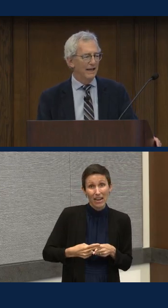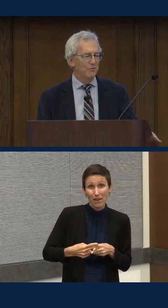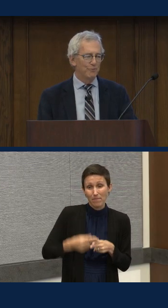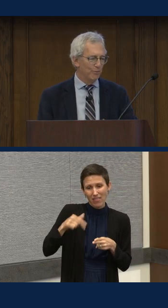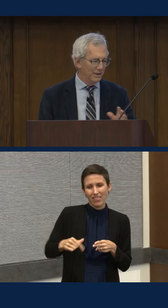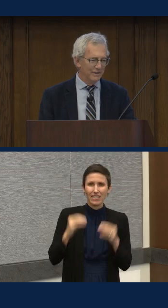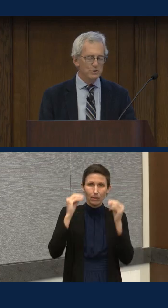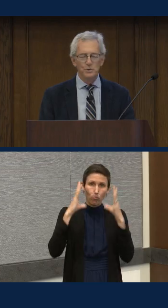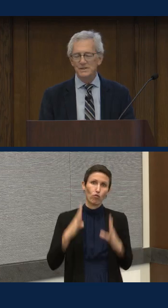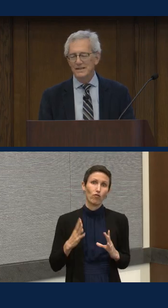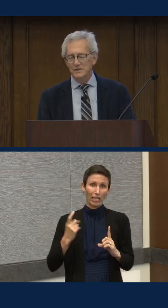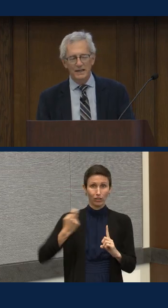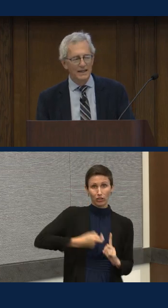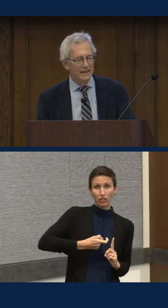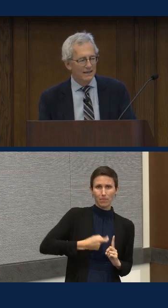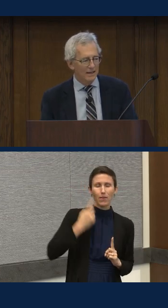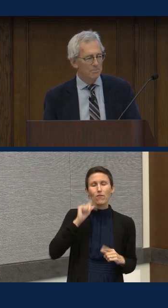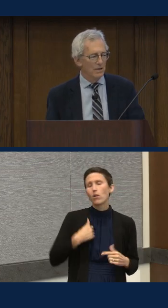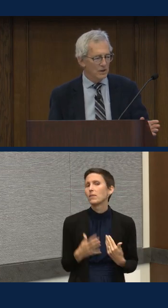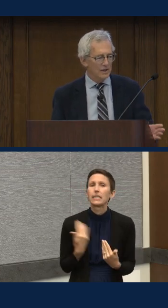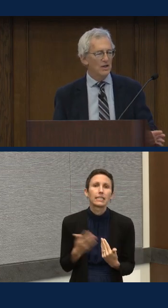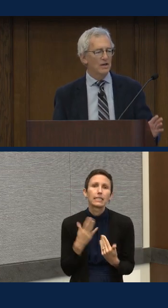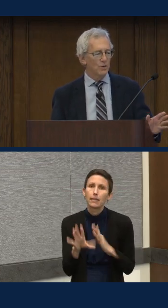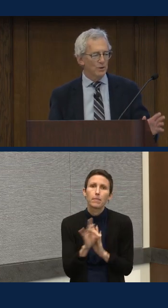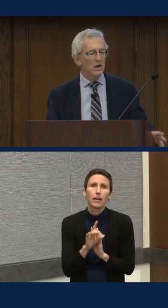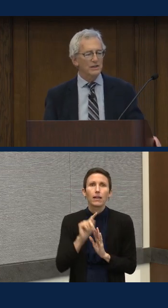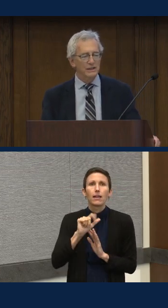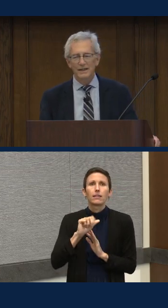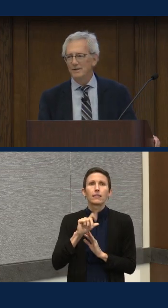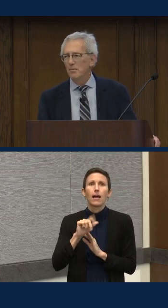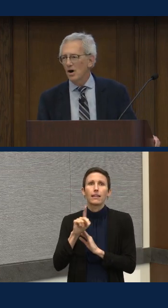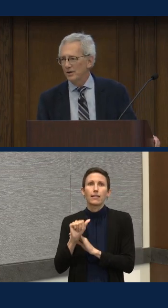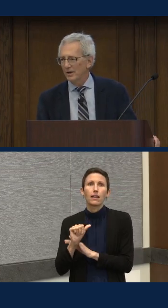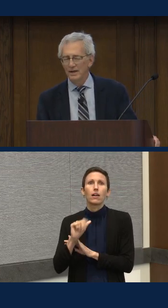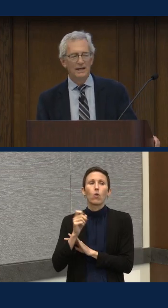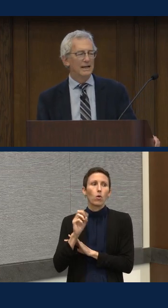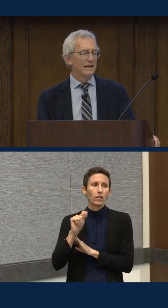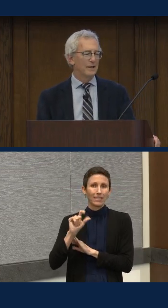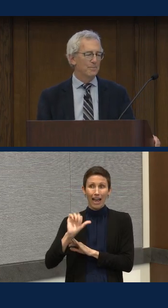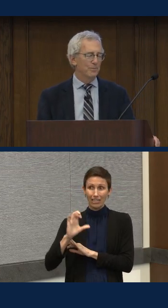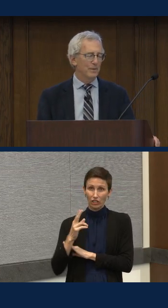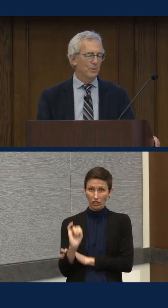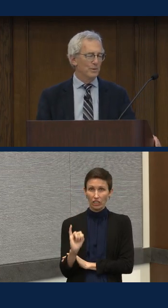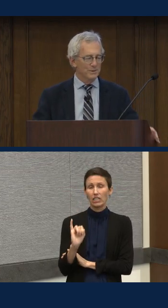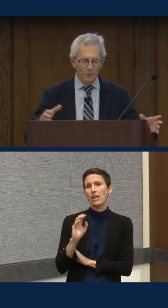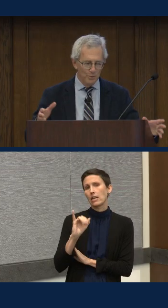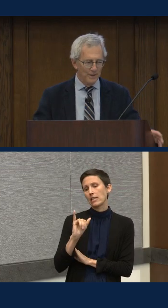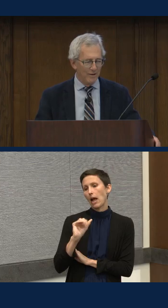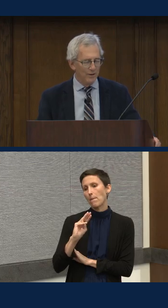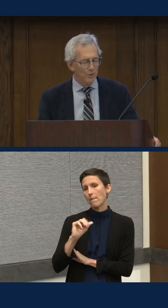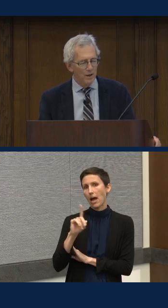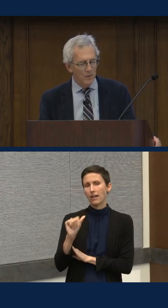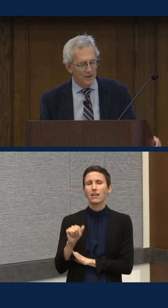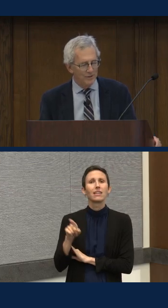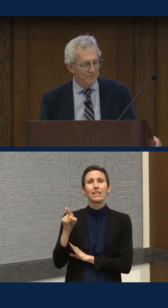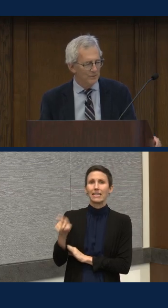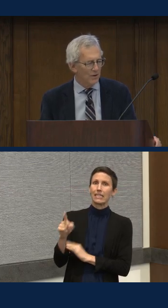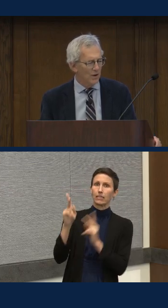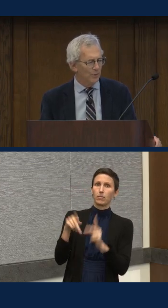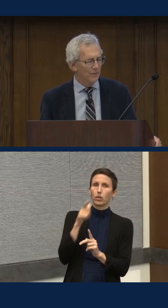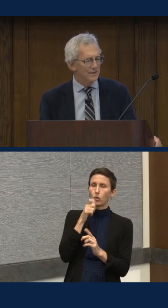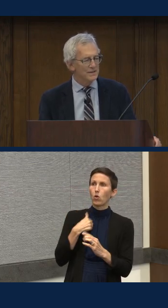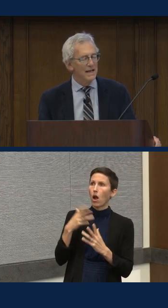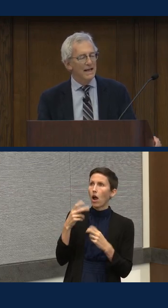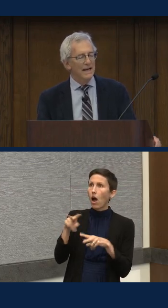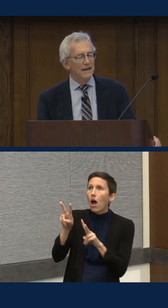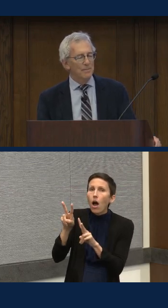professorship. And for me, this was easy. Tadetaka, or Tachi Yamada, was the luminary who I wanted to